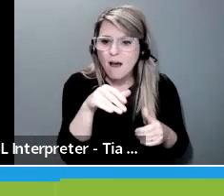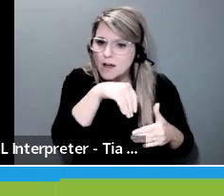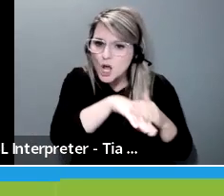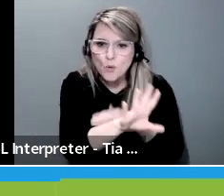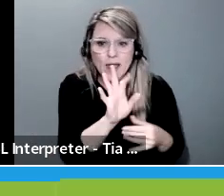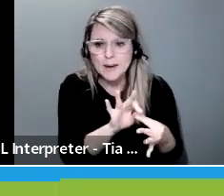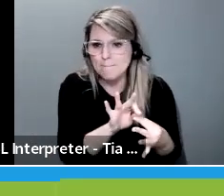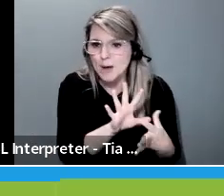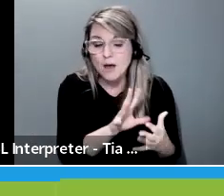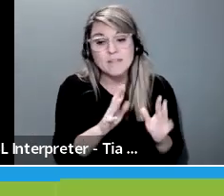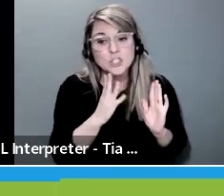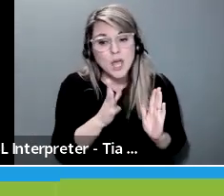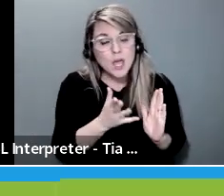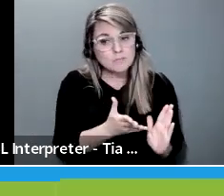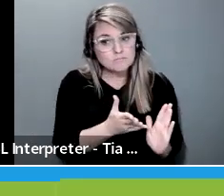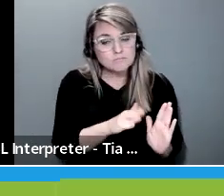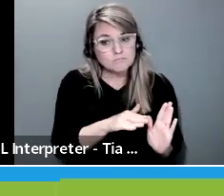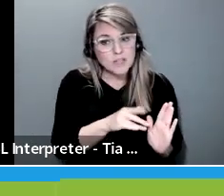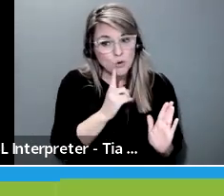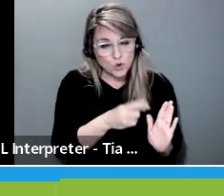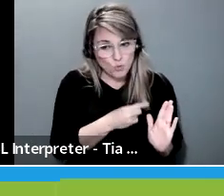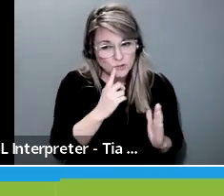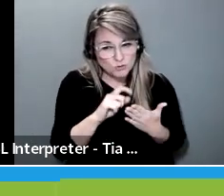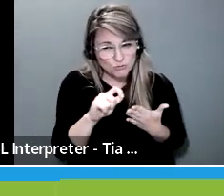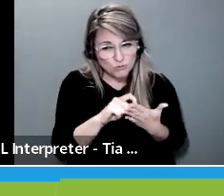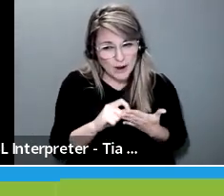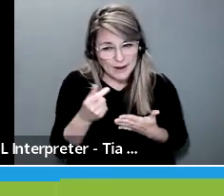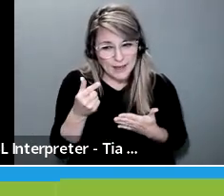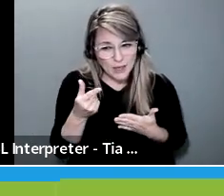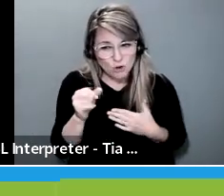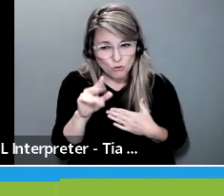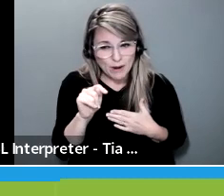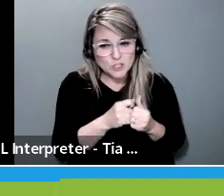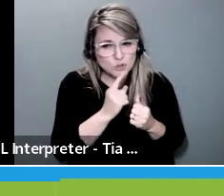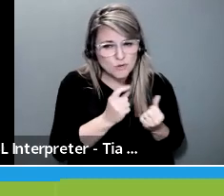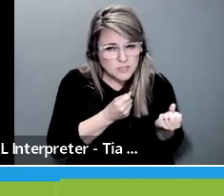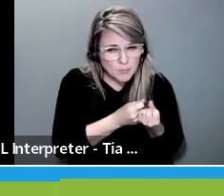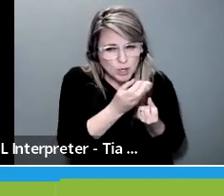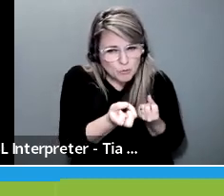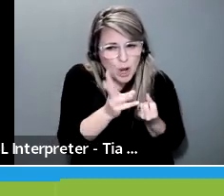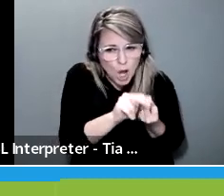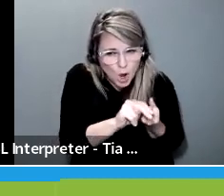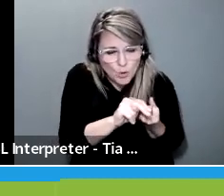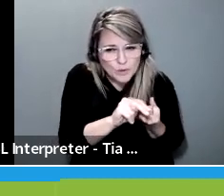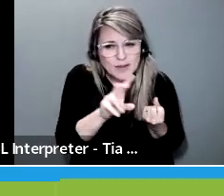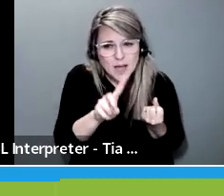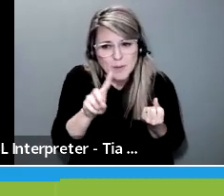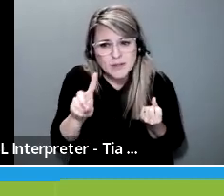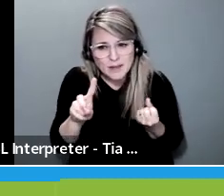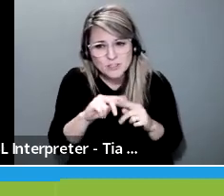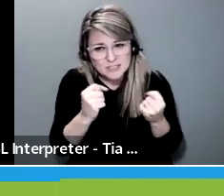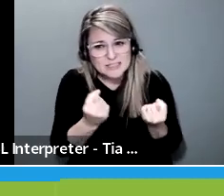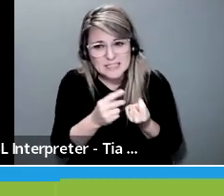think she wrote a grant to fund her own double Dutch team. So she was able to find a different way to meet